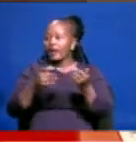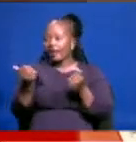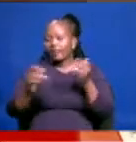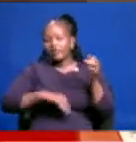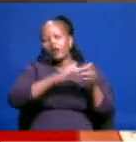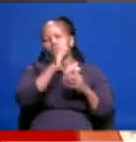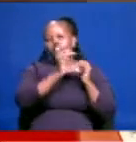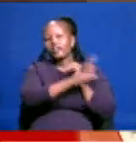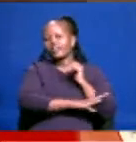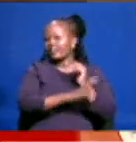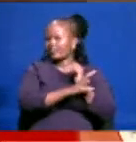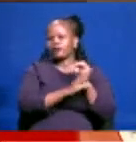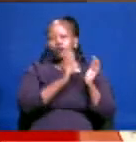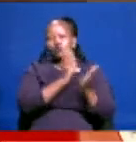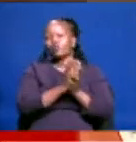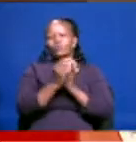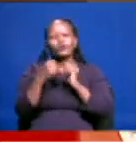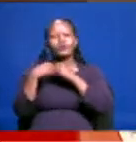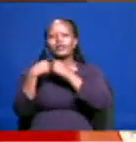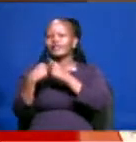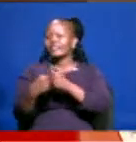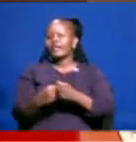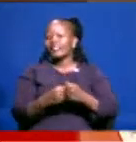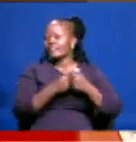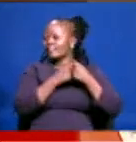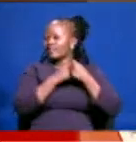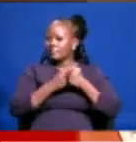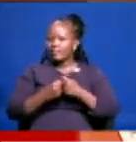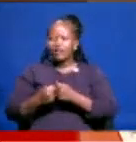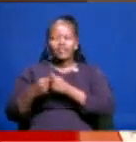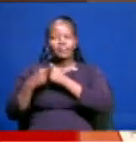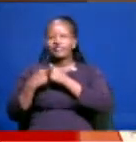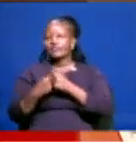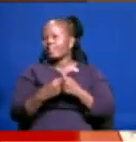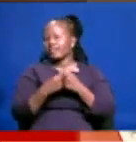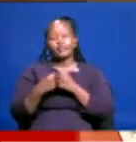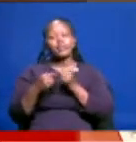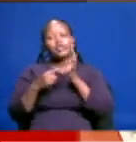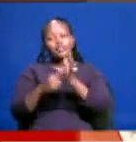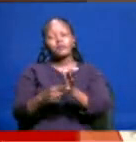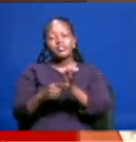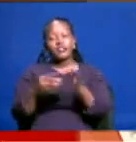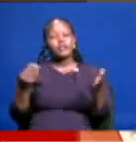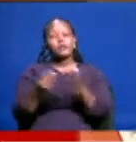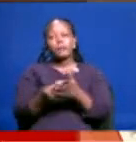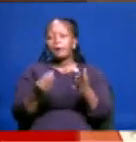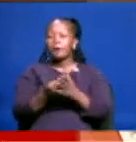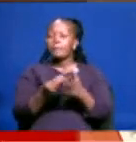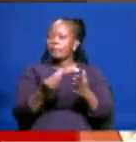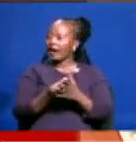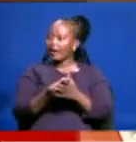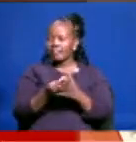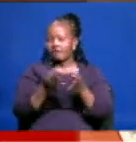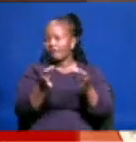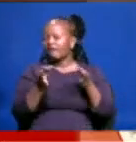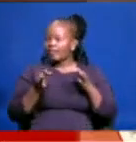There are many challenges as we speak right now, mostly financial challenges. But what we are